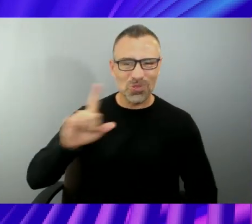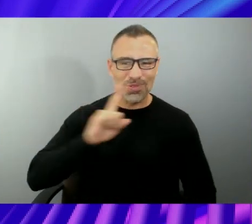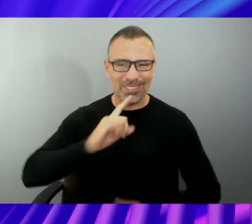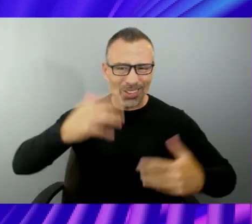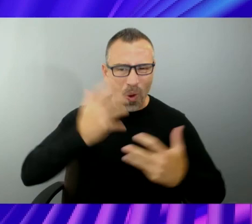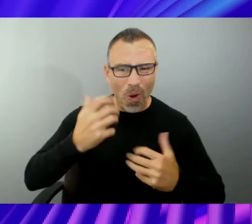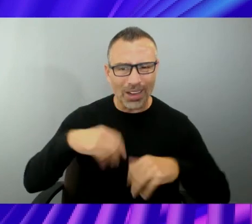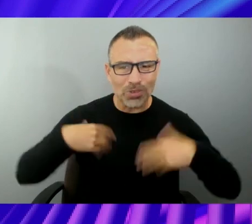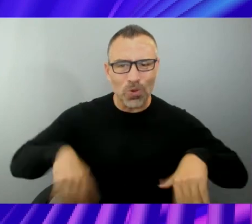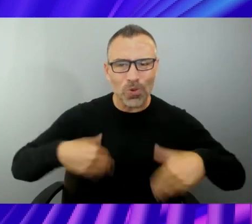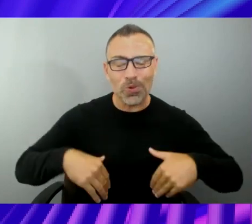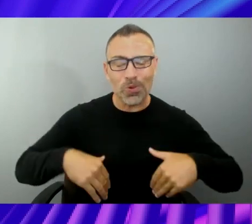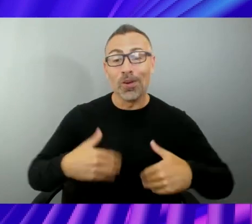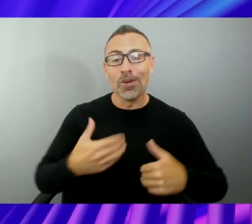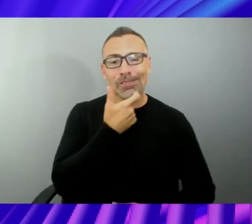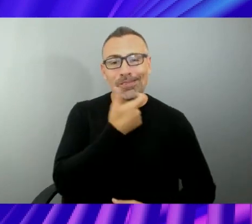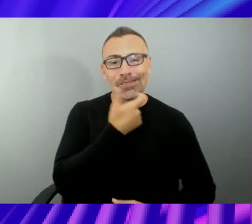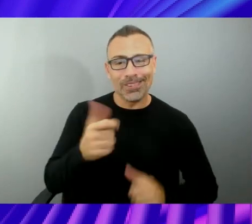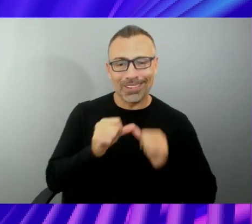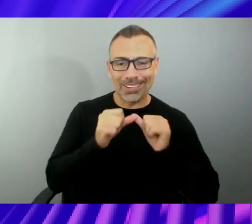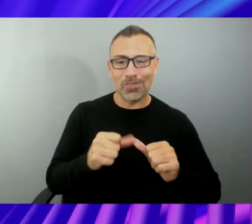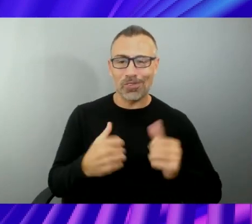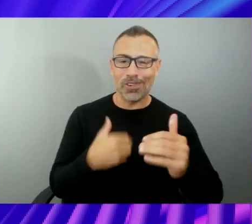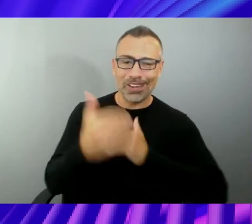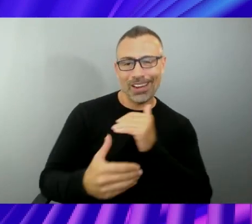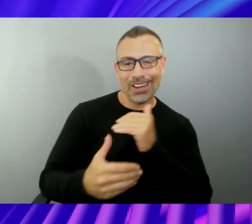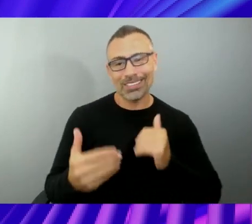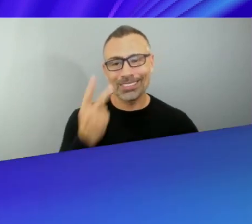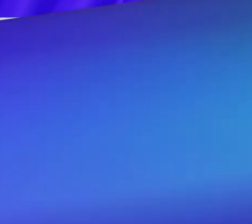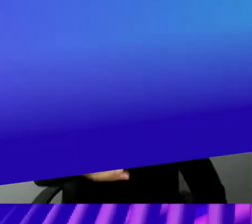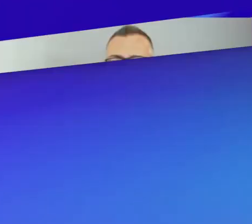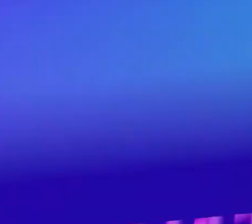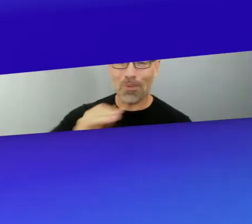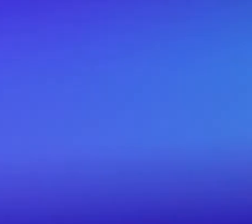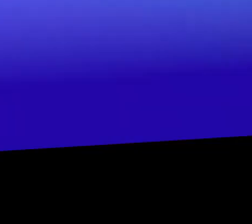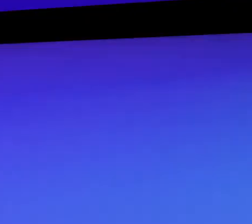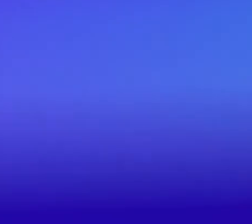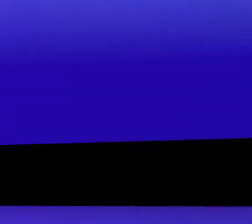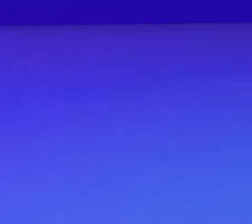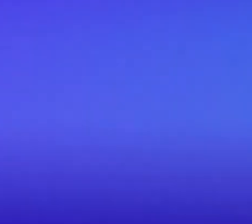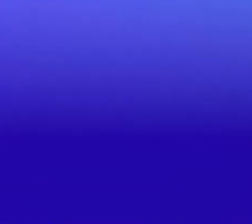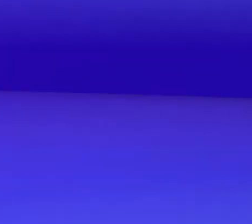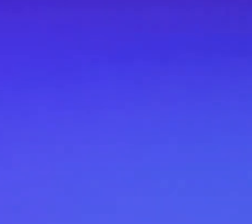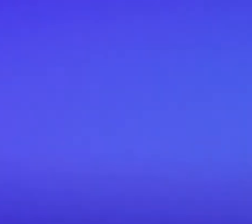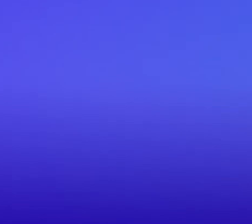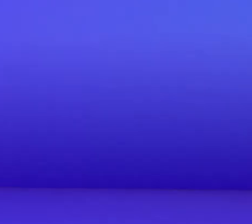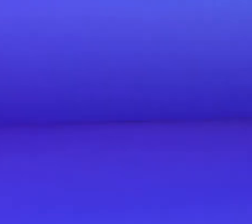on AWS On Air, and we'll be seeing you soon. Bye for now.